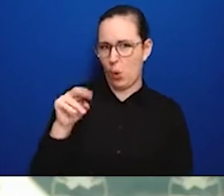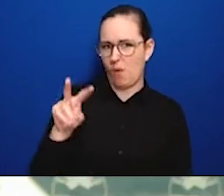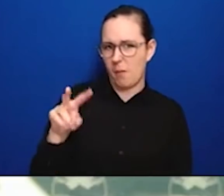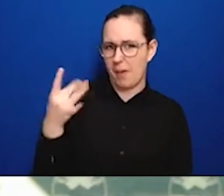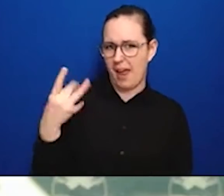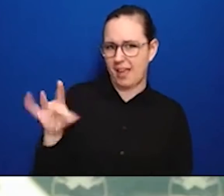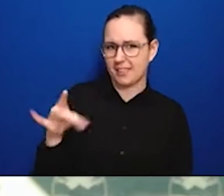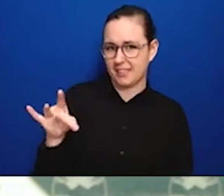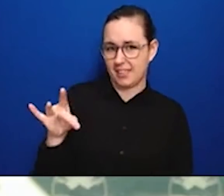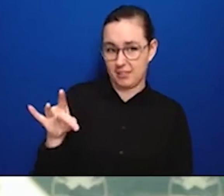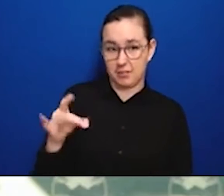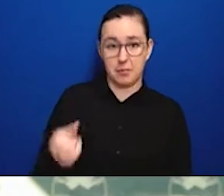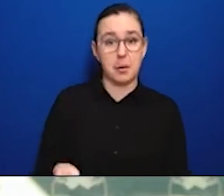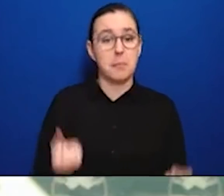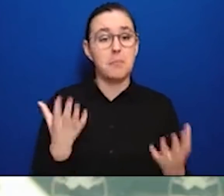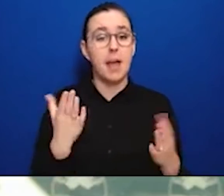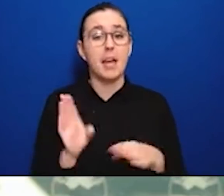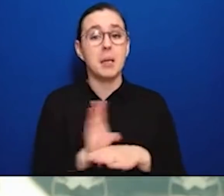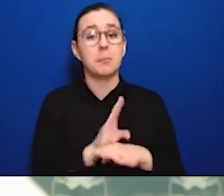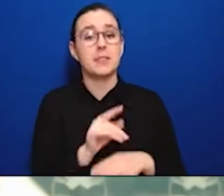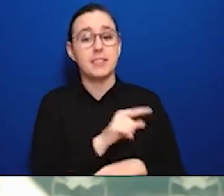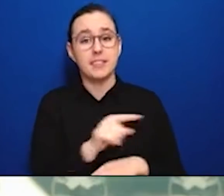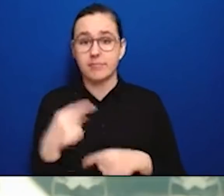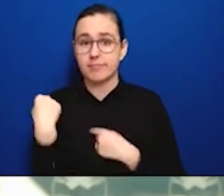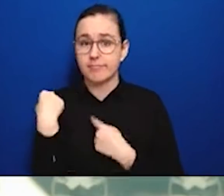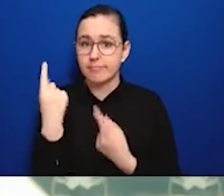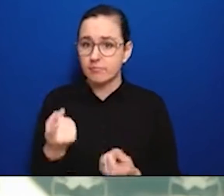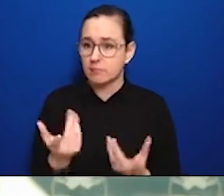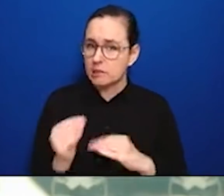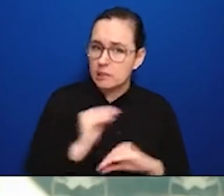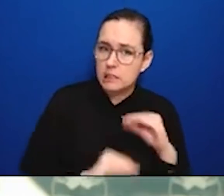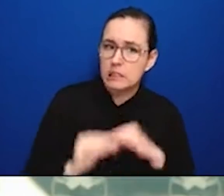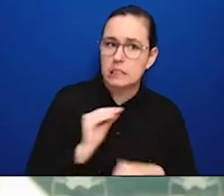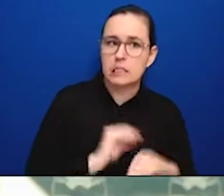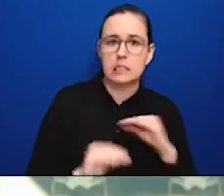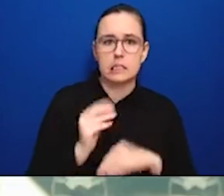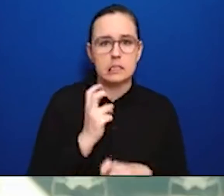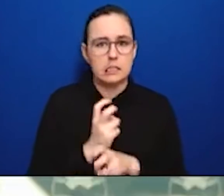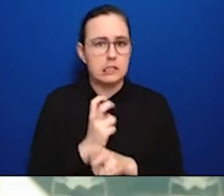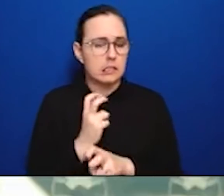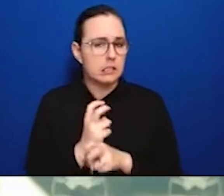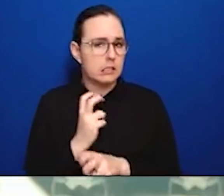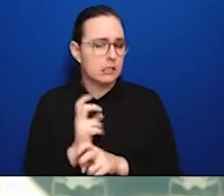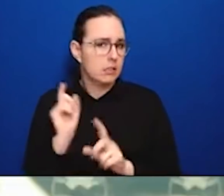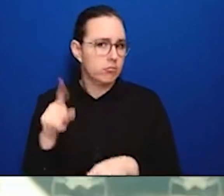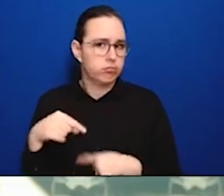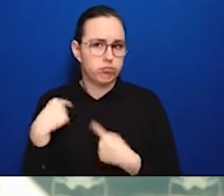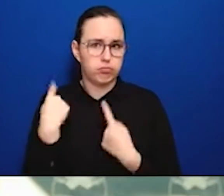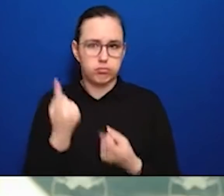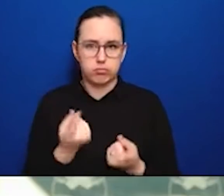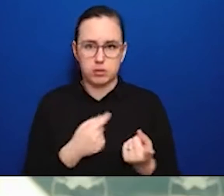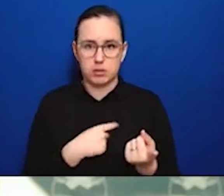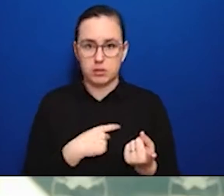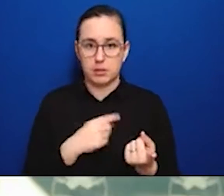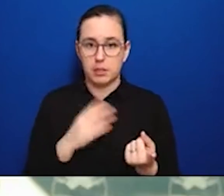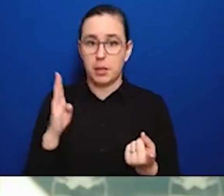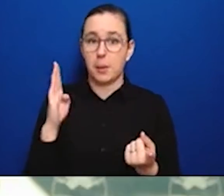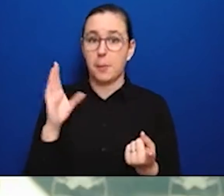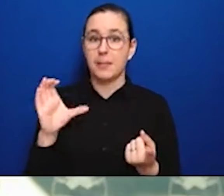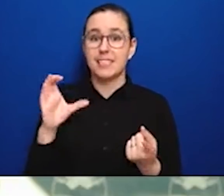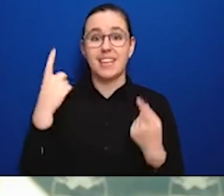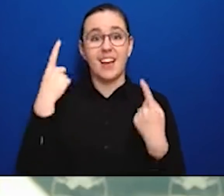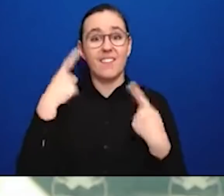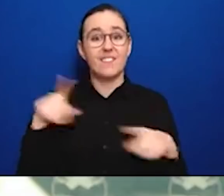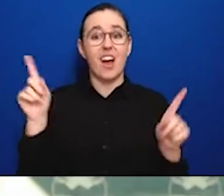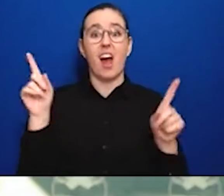whole province to get shut down to have any support for these businesses in Northern BC. And I talked to Northern Health yesterday. There's no clear sign that when these provincial ones